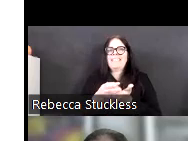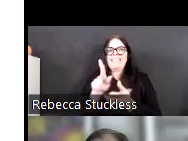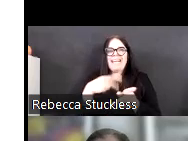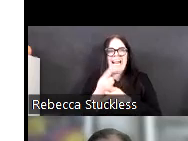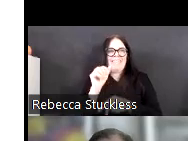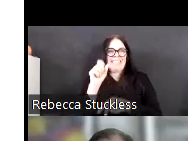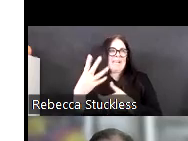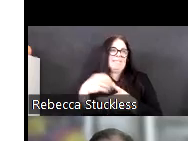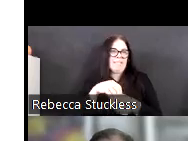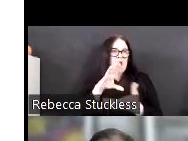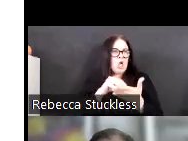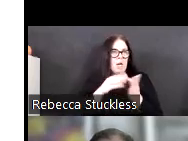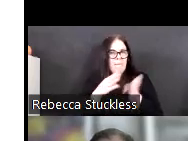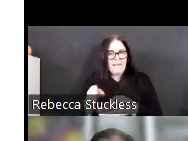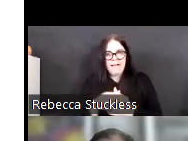learner plan.